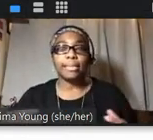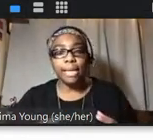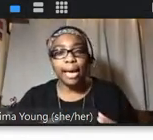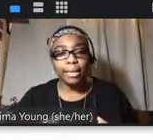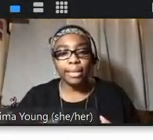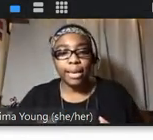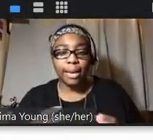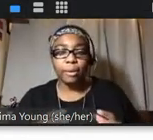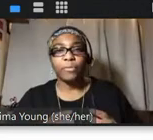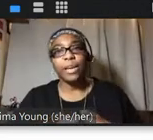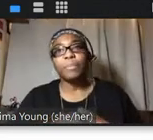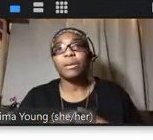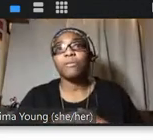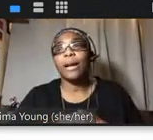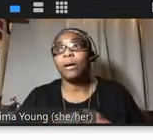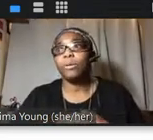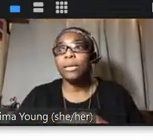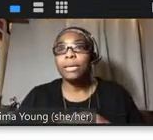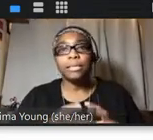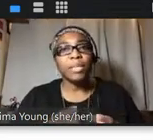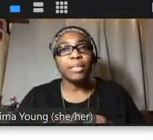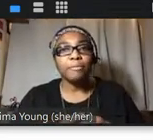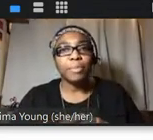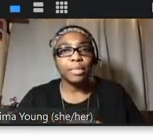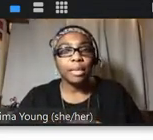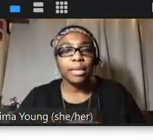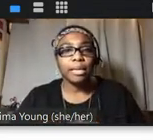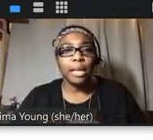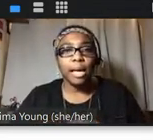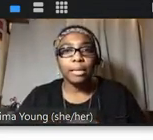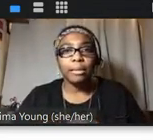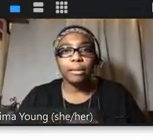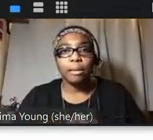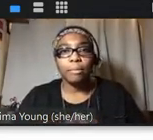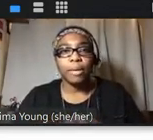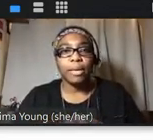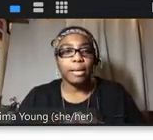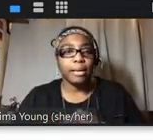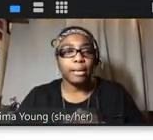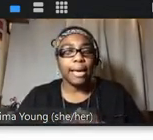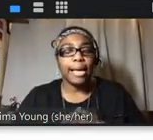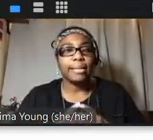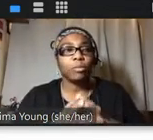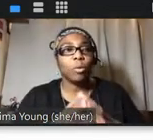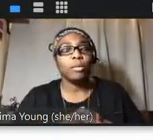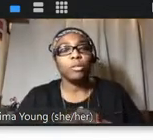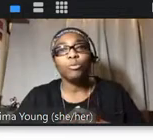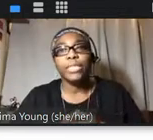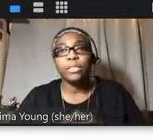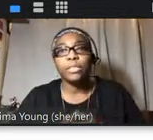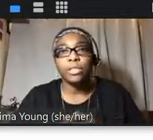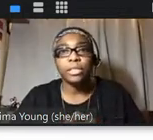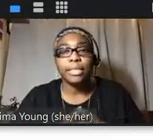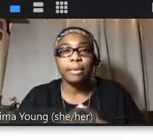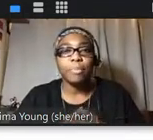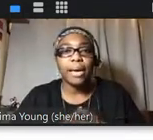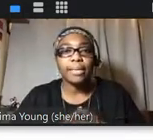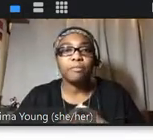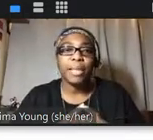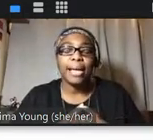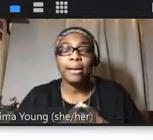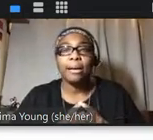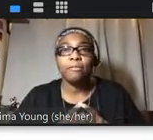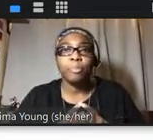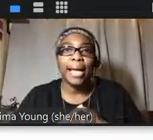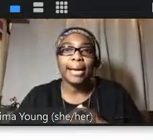I decided that I would frame it around something that I've been studying a lot as one who researches the impact